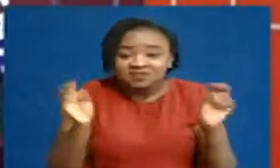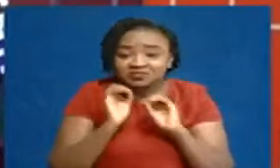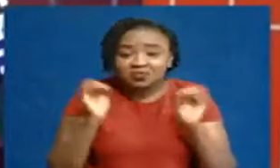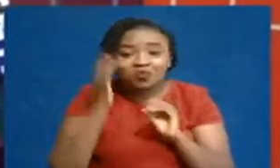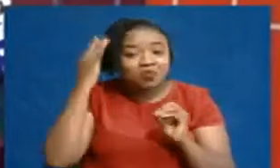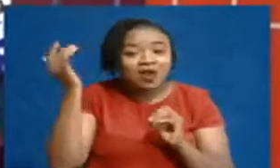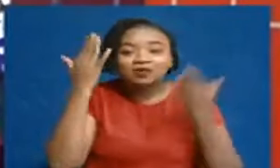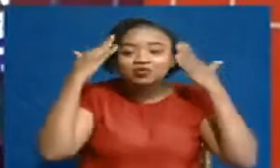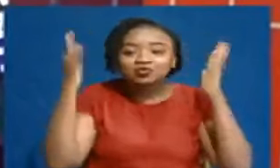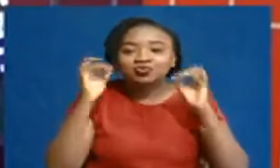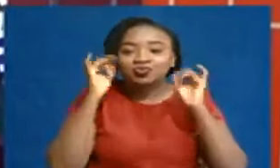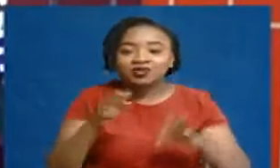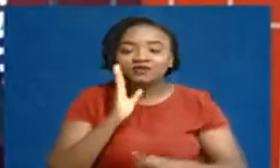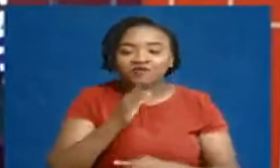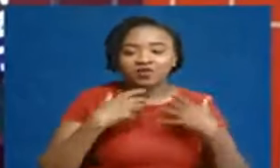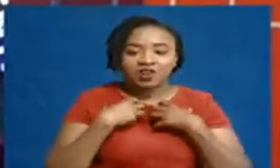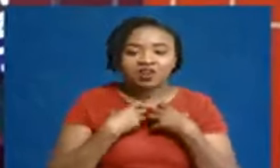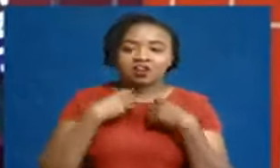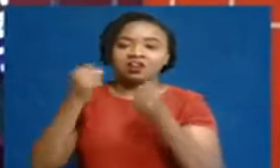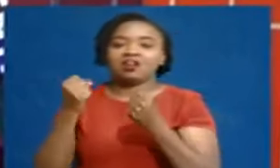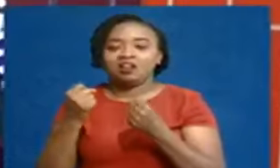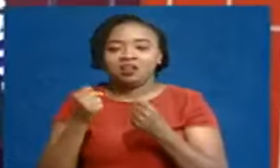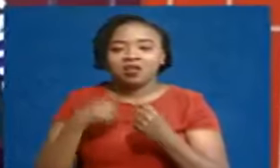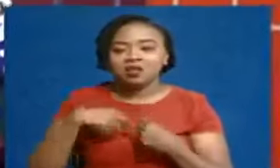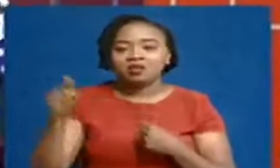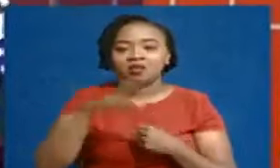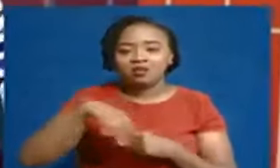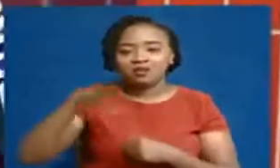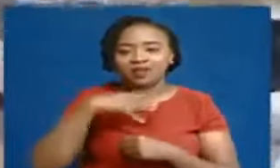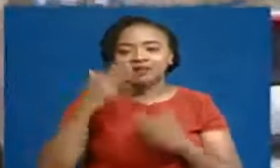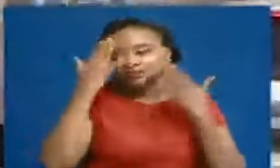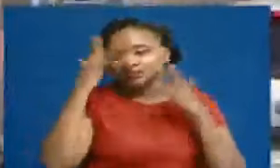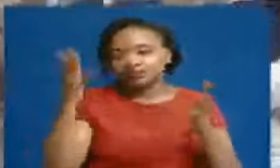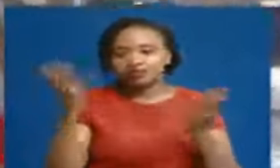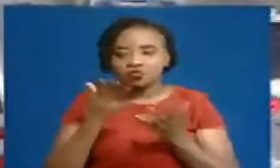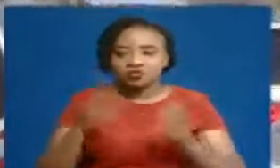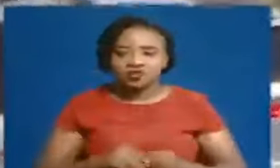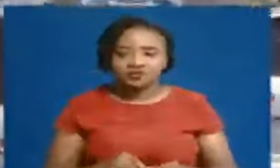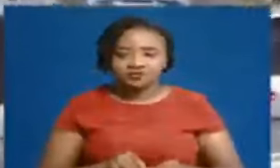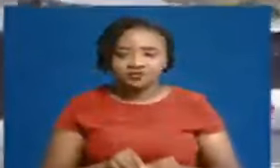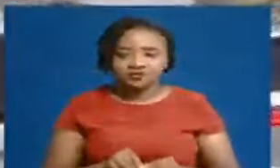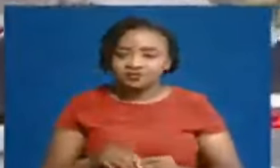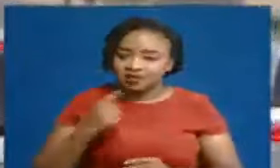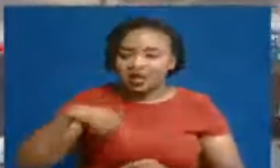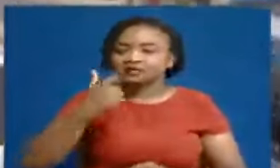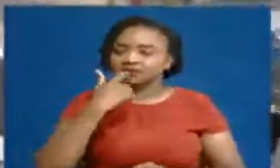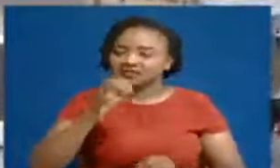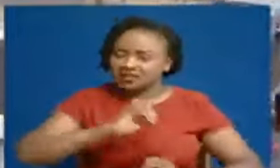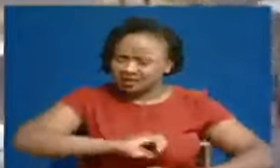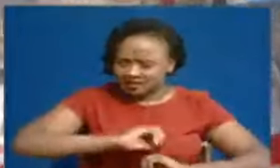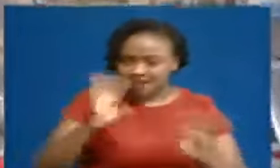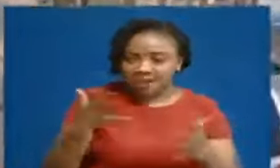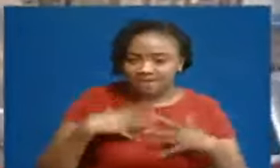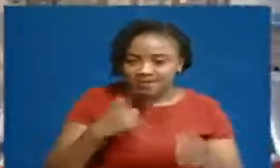na kupelekwa mahali pasipojulikana kinyume na sheria. We call them out. We call out